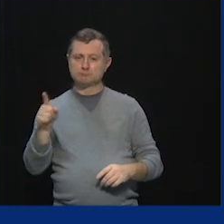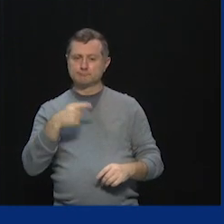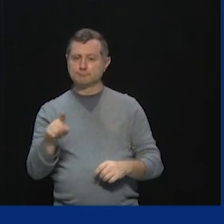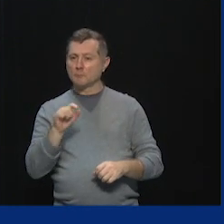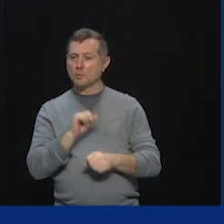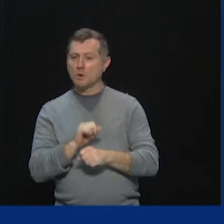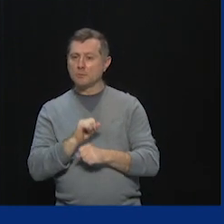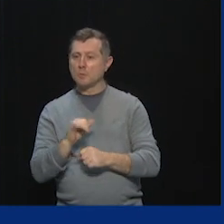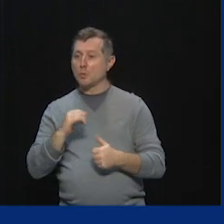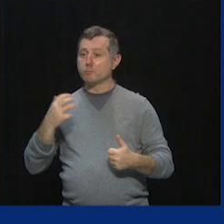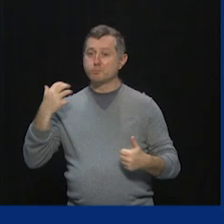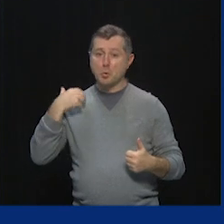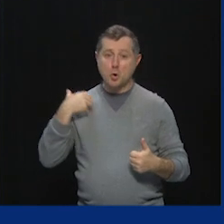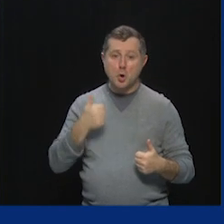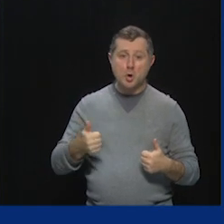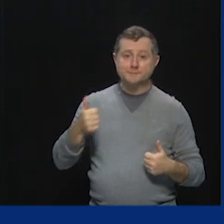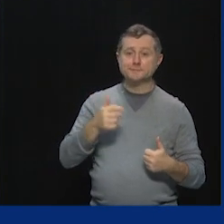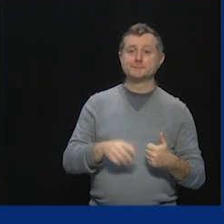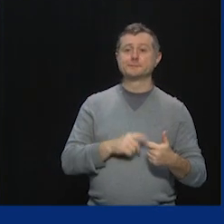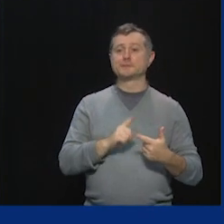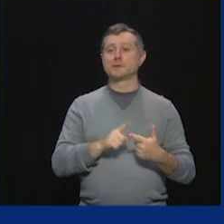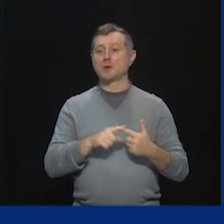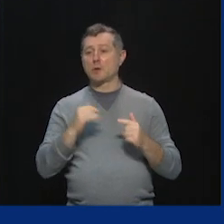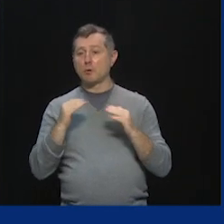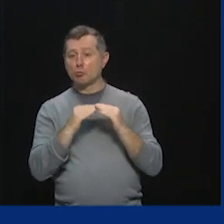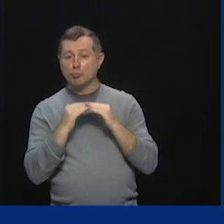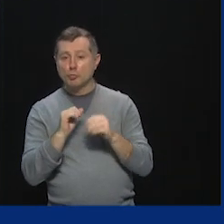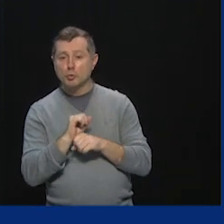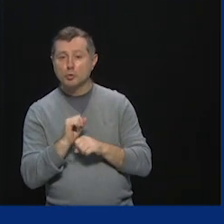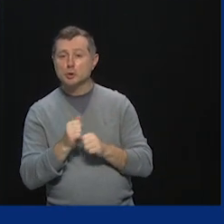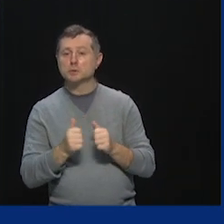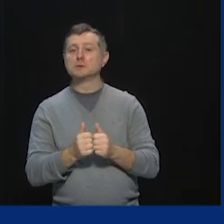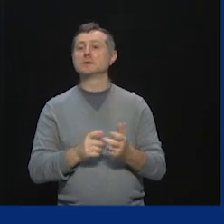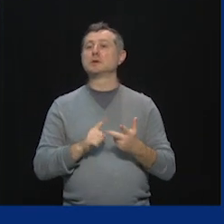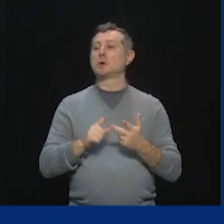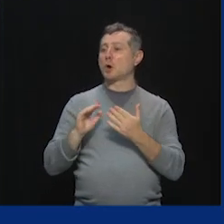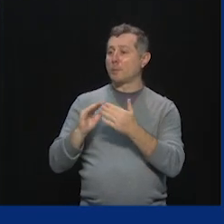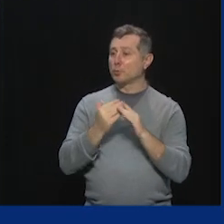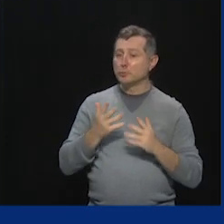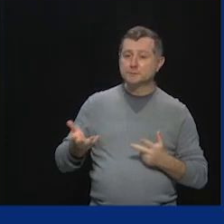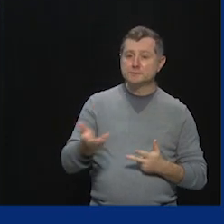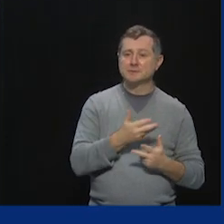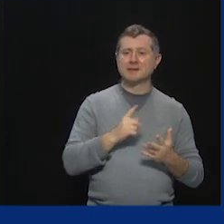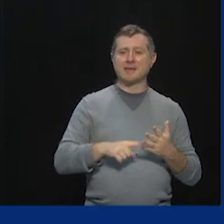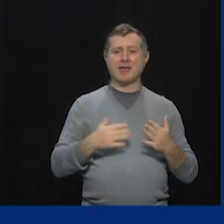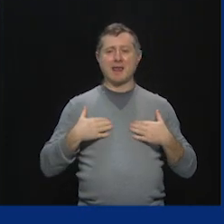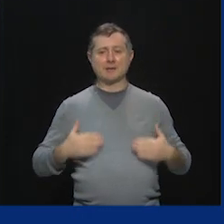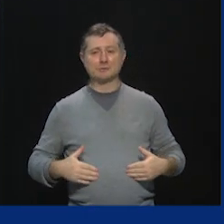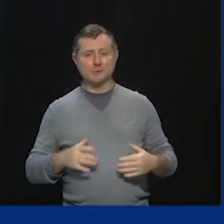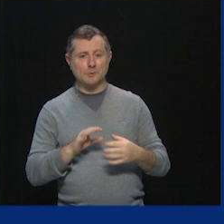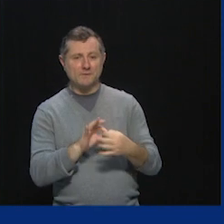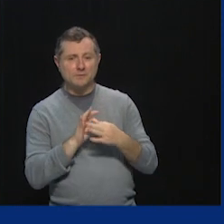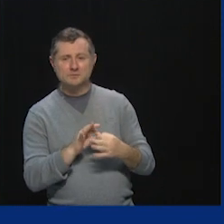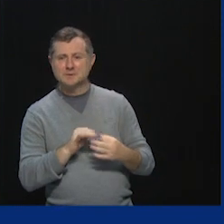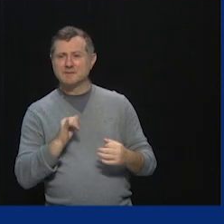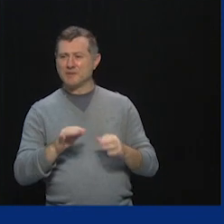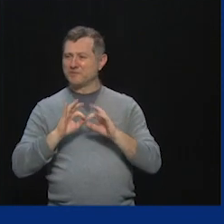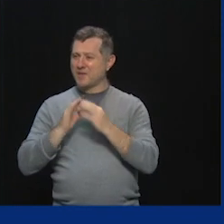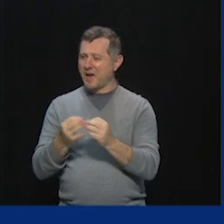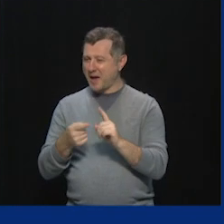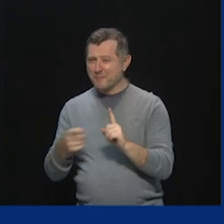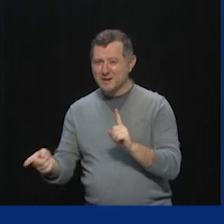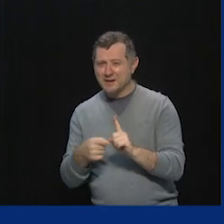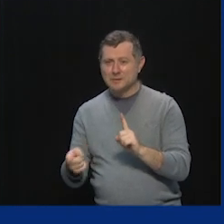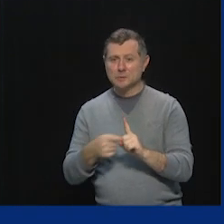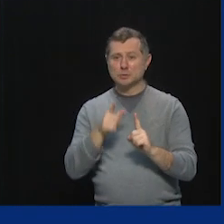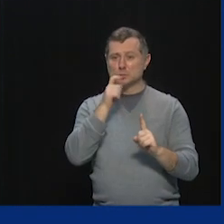their communities, and most importantly, on a human level, they are essential to their families, the people they come home to every night.